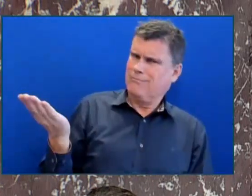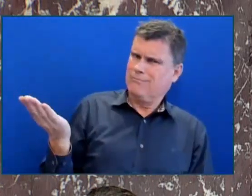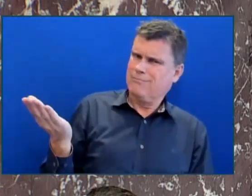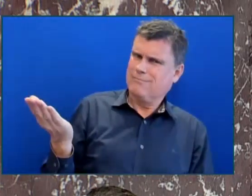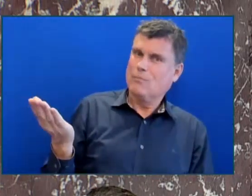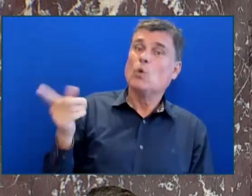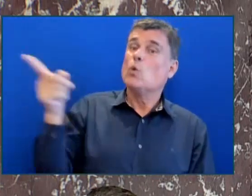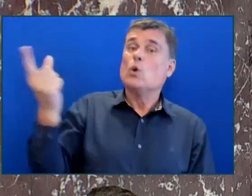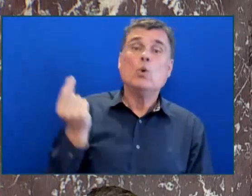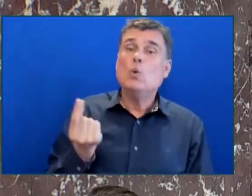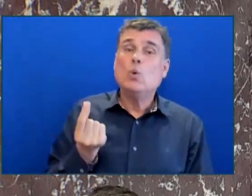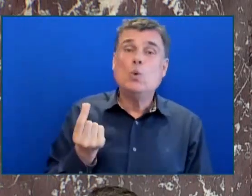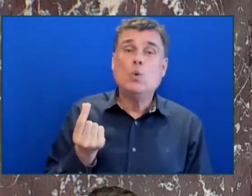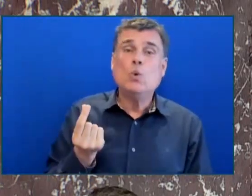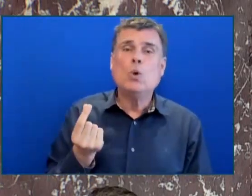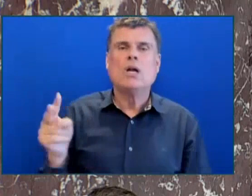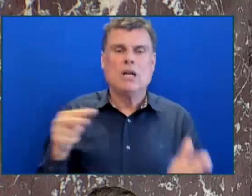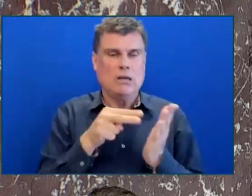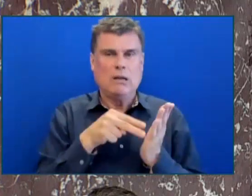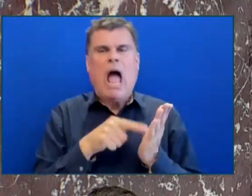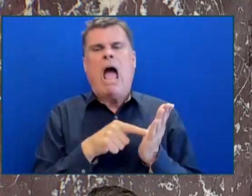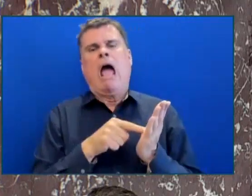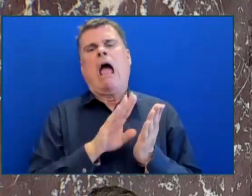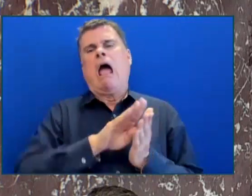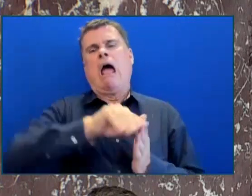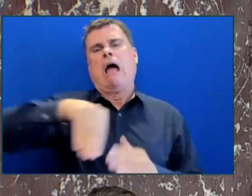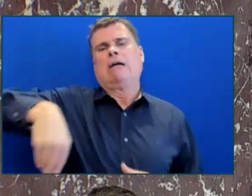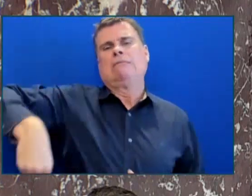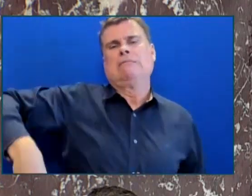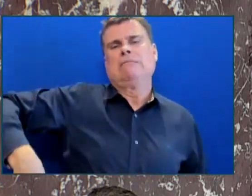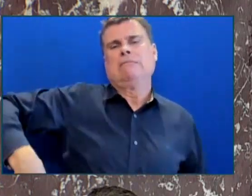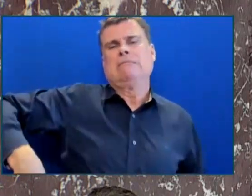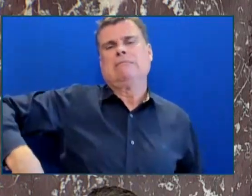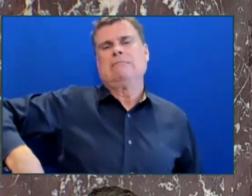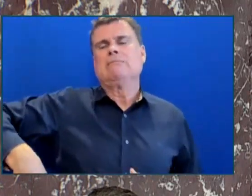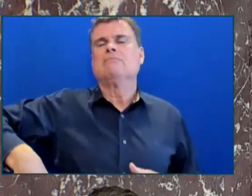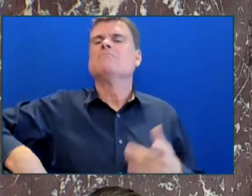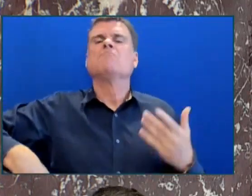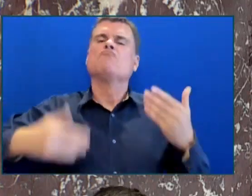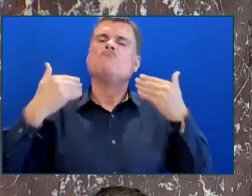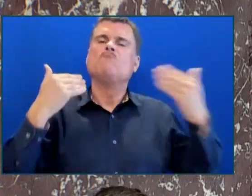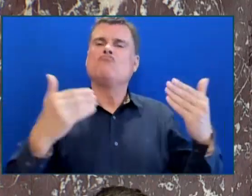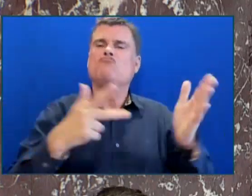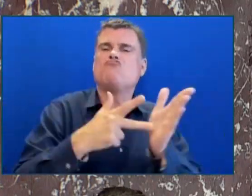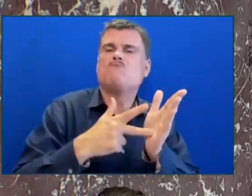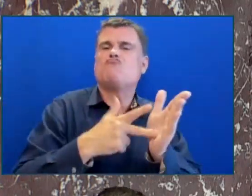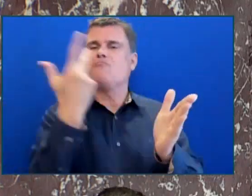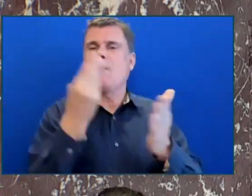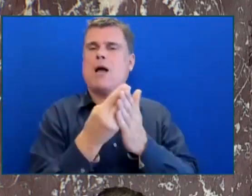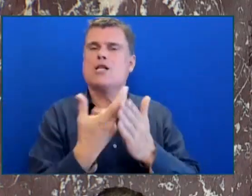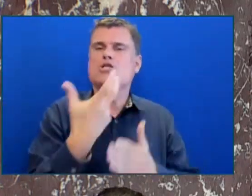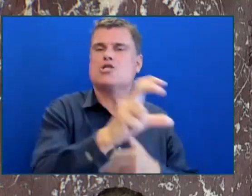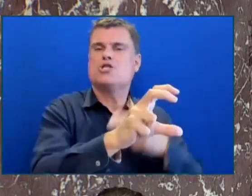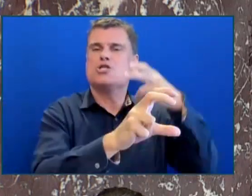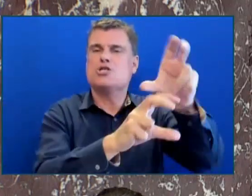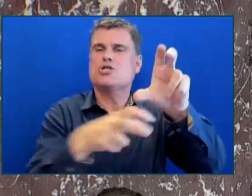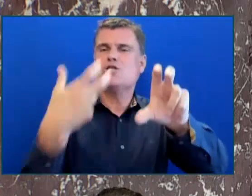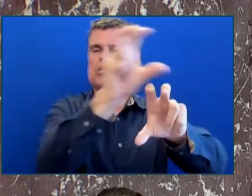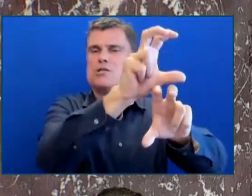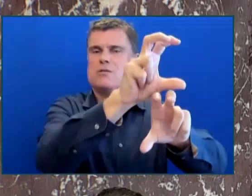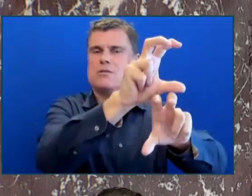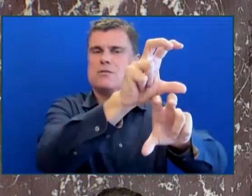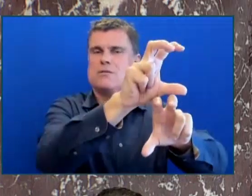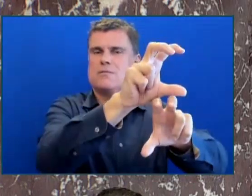all of those. And you wonder why, Mr. Speaker? Well, maybe it's because in that same time frame, the head of Ateria was bragging, openly